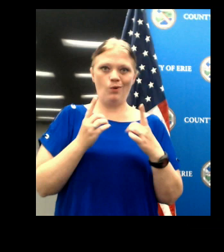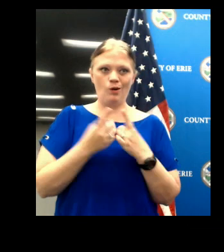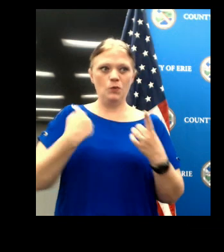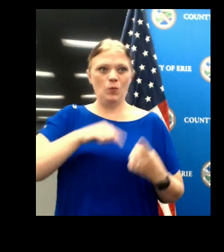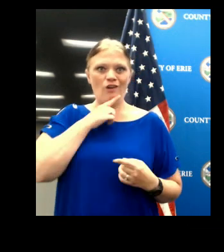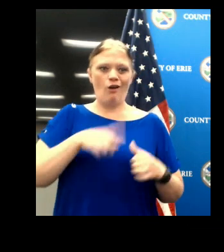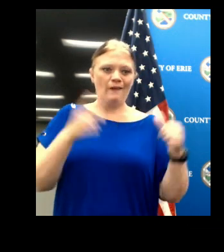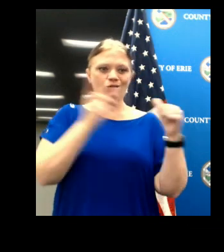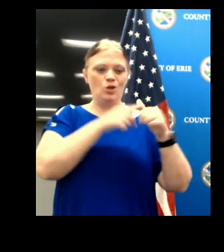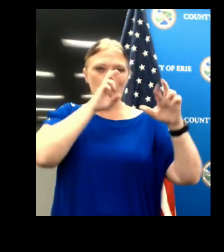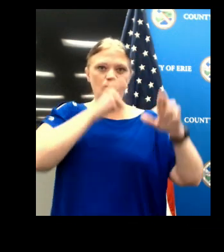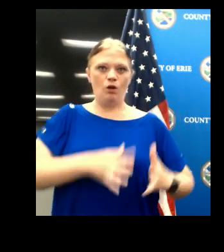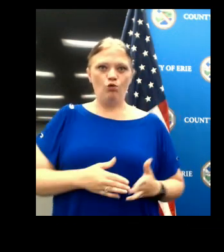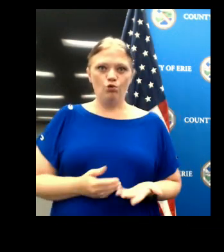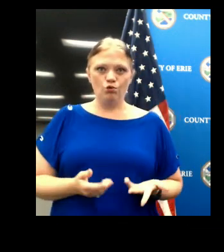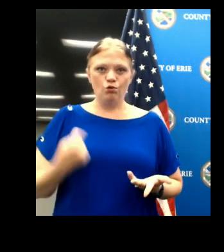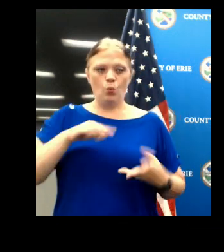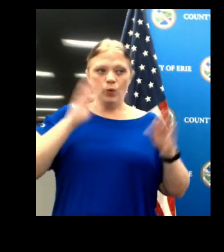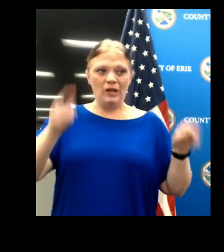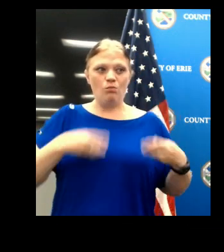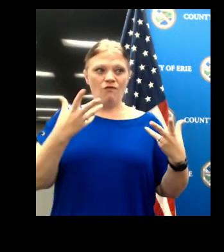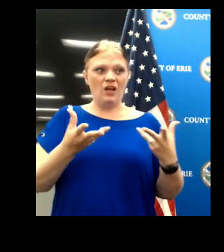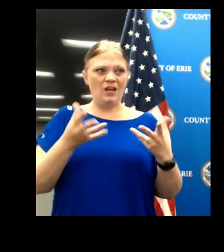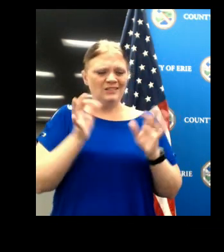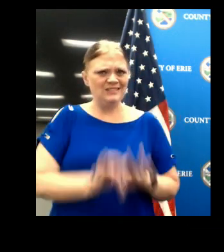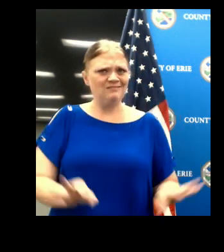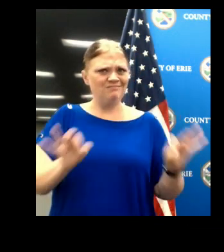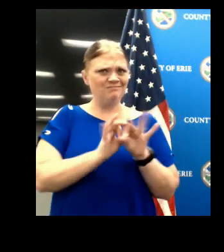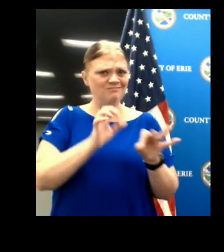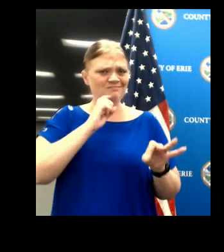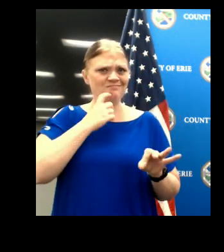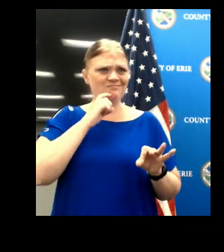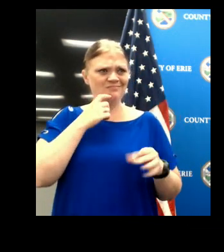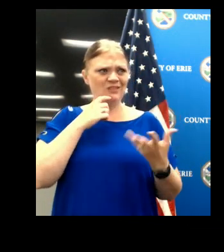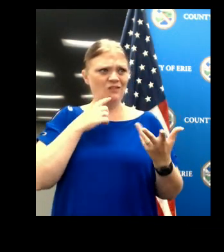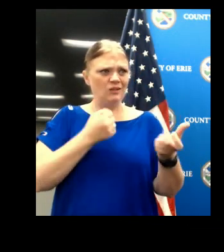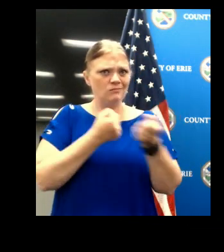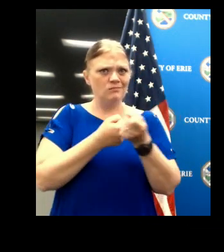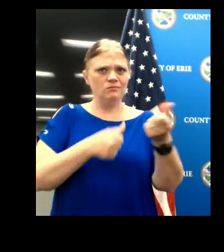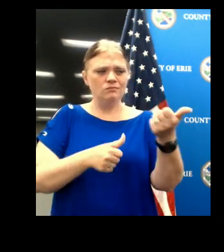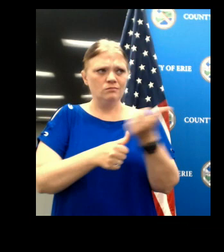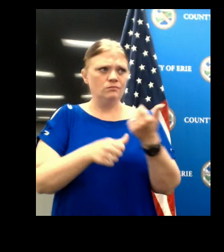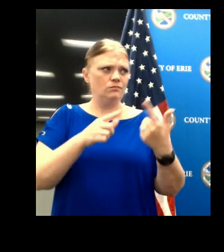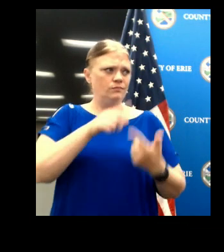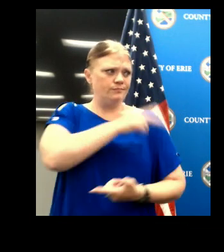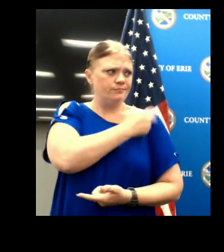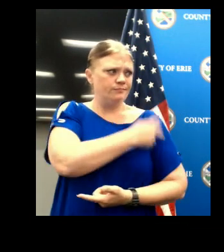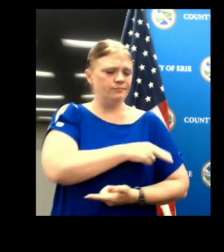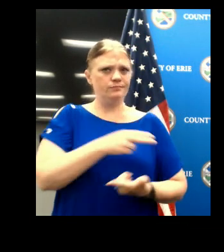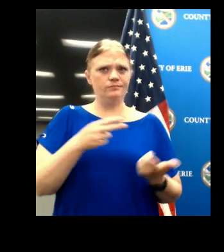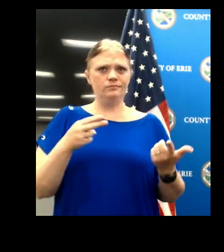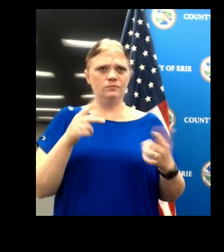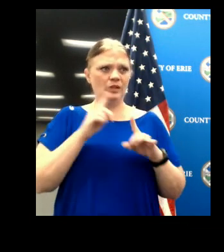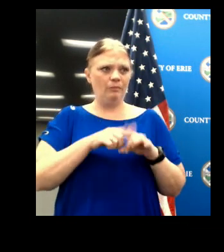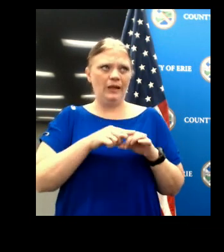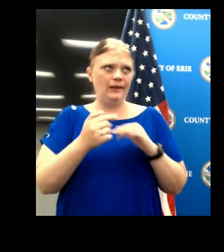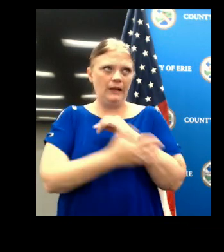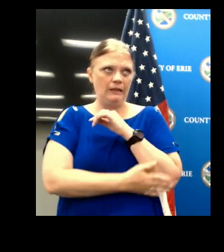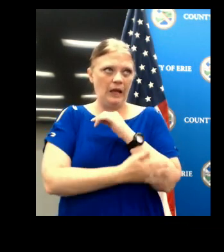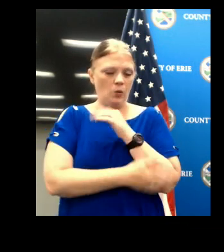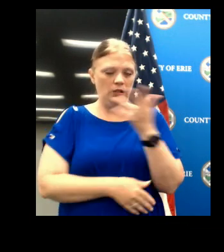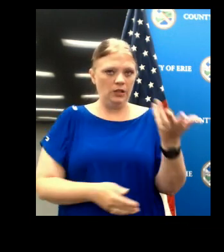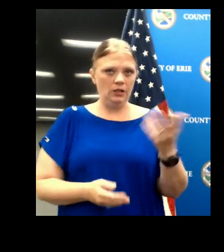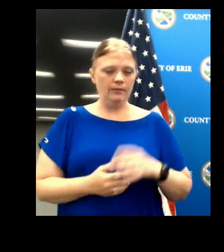first responders. We provide significant assistance and subsidies to hospitals or own hospitals, depending on what county we're talking